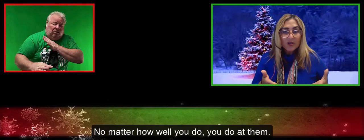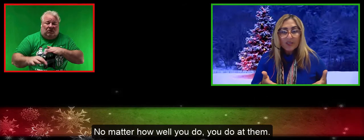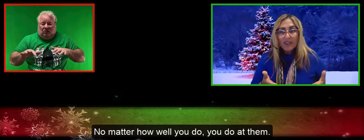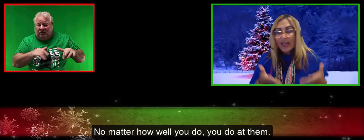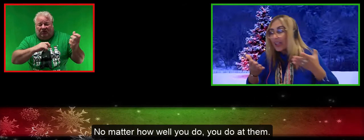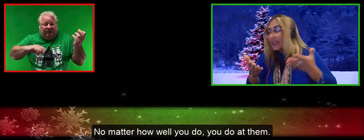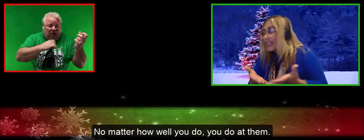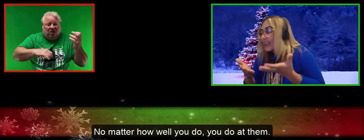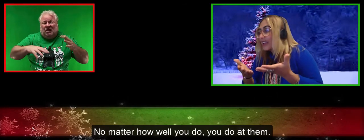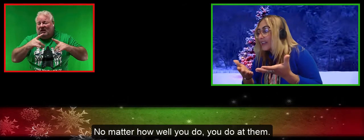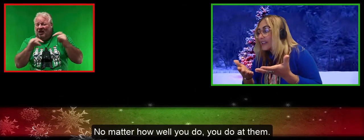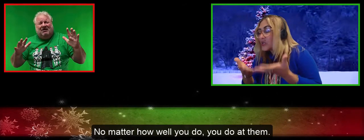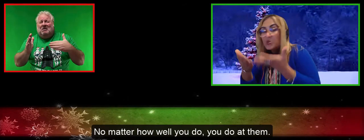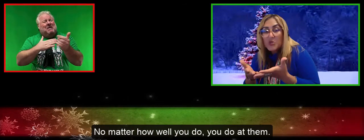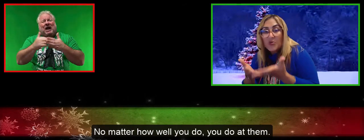do